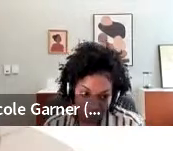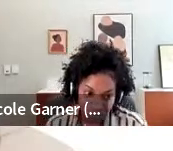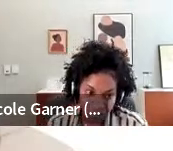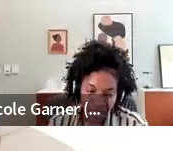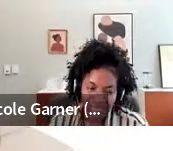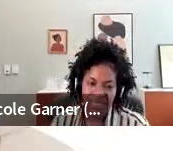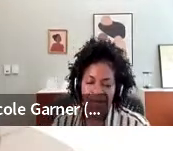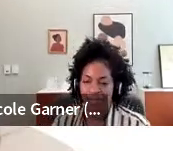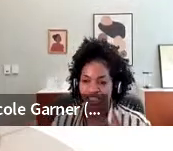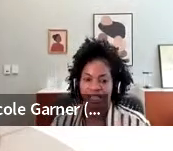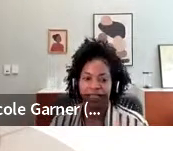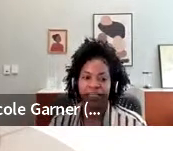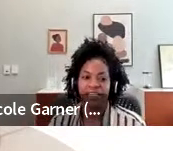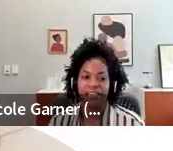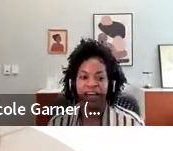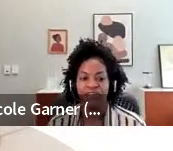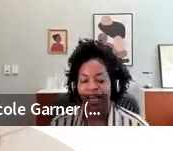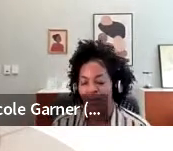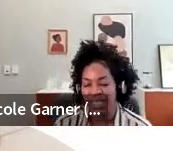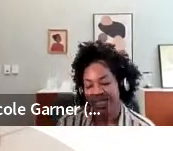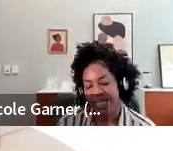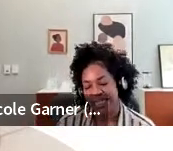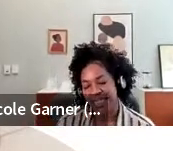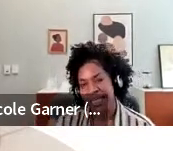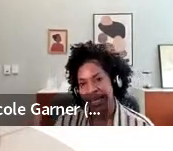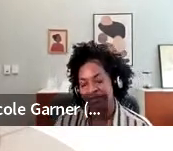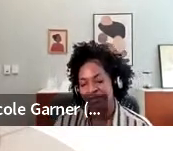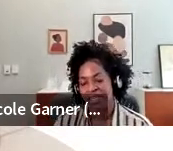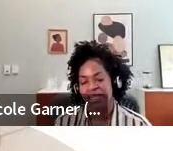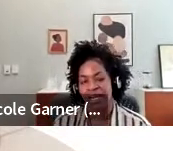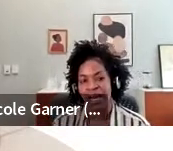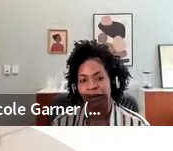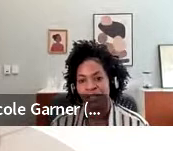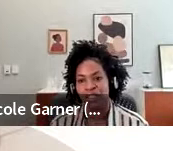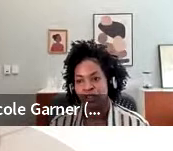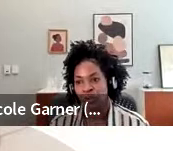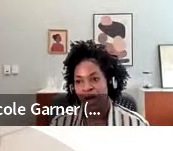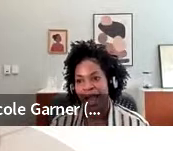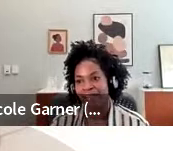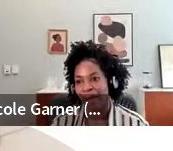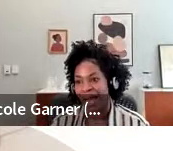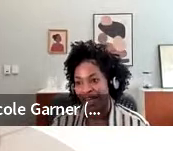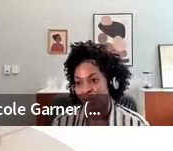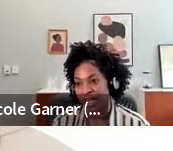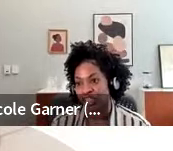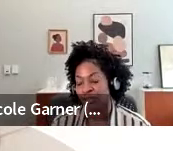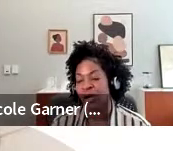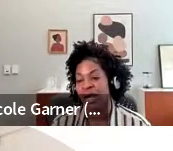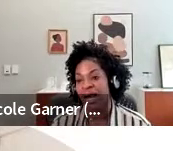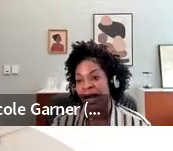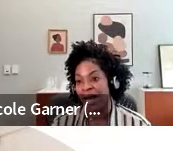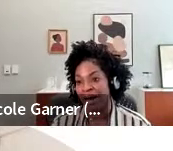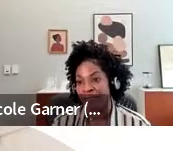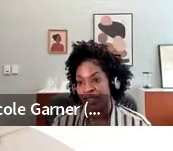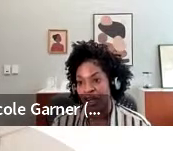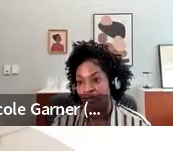pillar, again, I mentioned the health equity index, and a lot of the pillars will have that